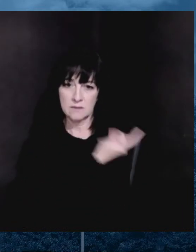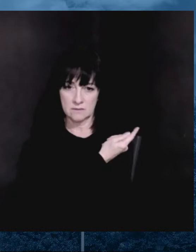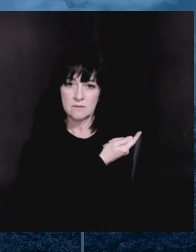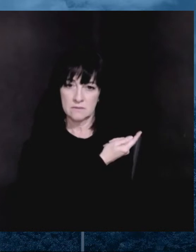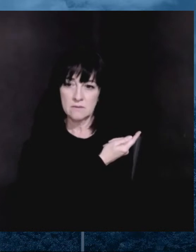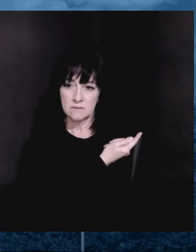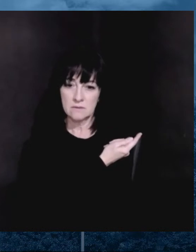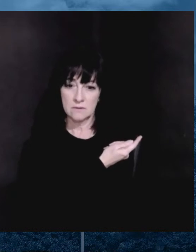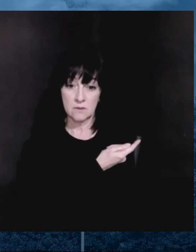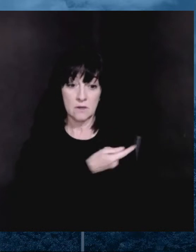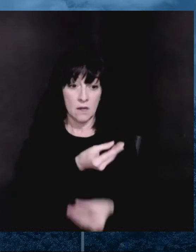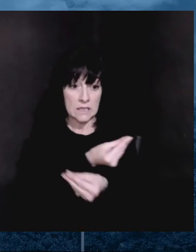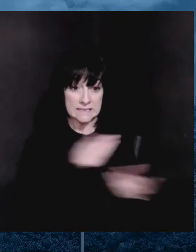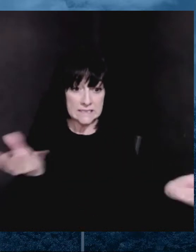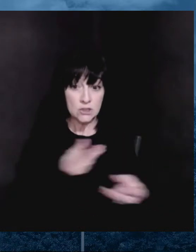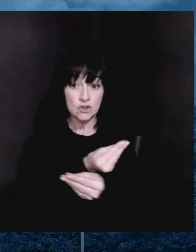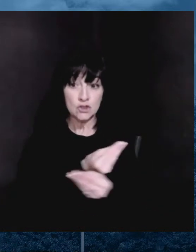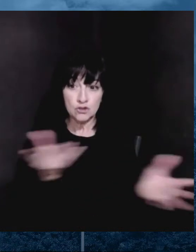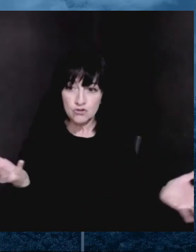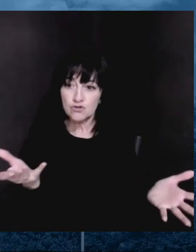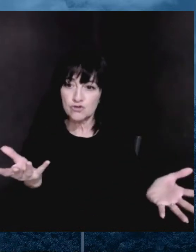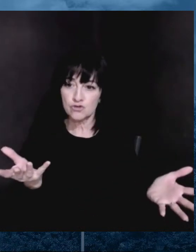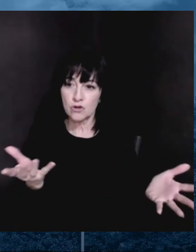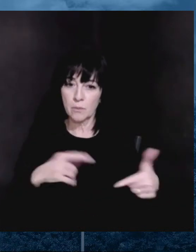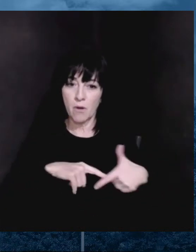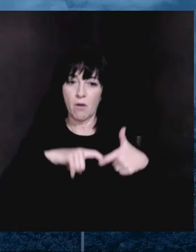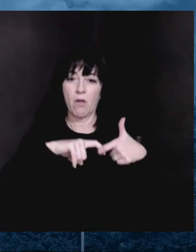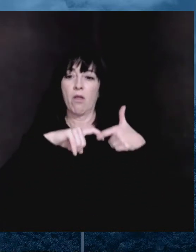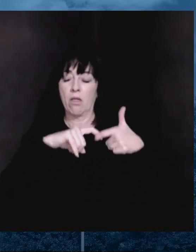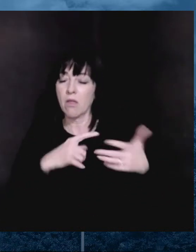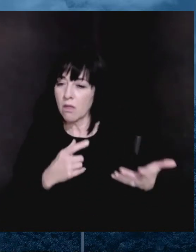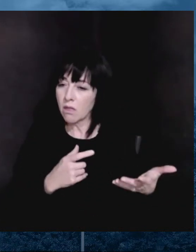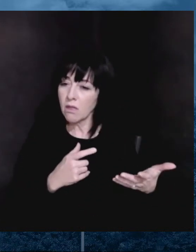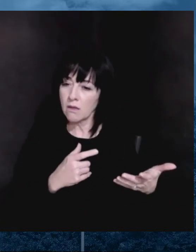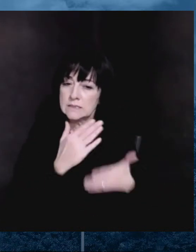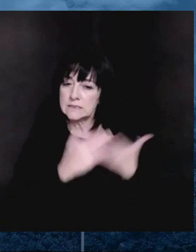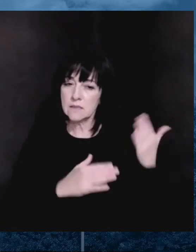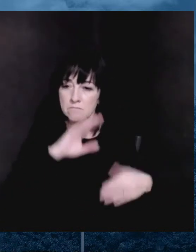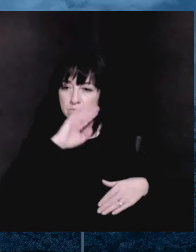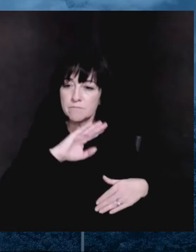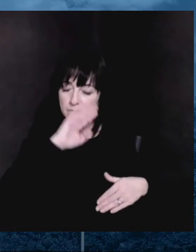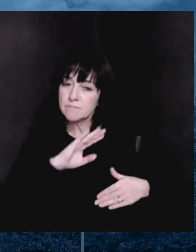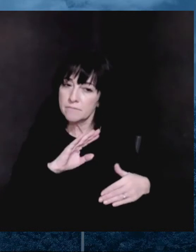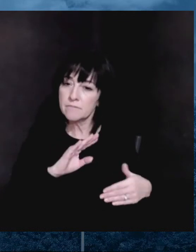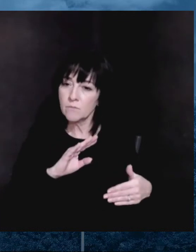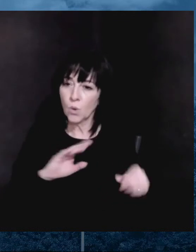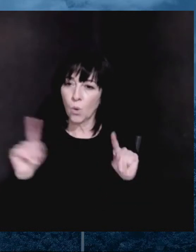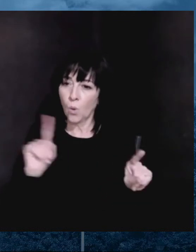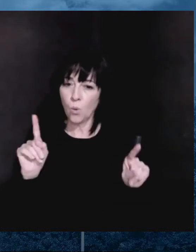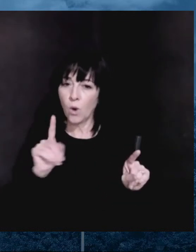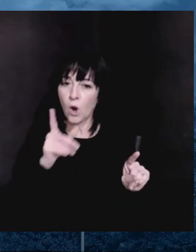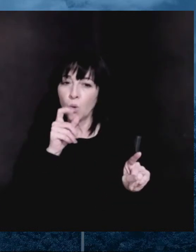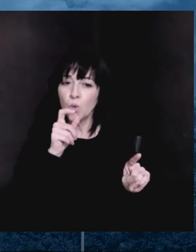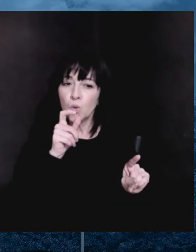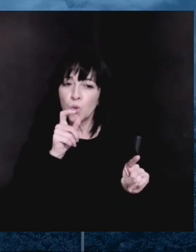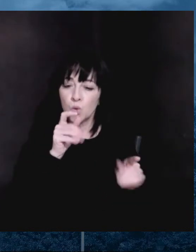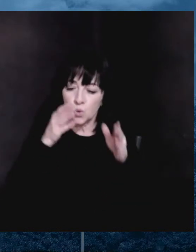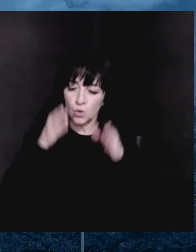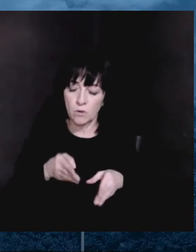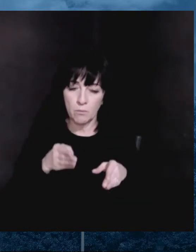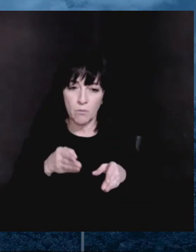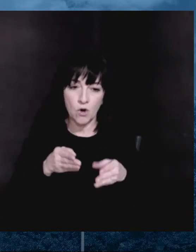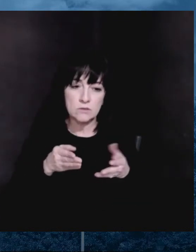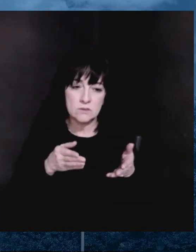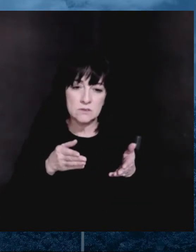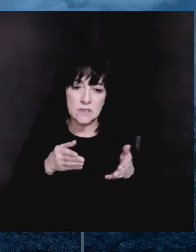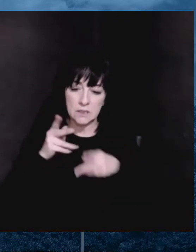to distribute. And so what we've tried to get from the hospitals and others is their capacity,